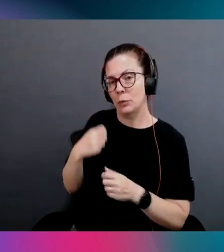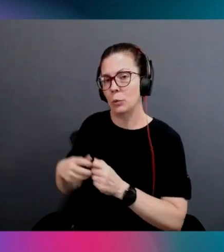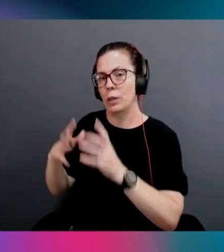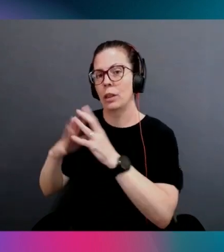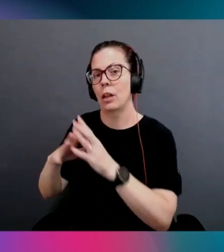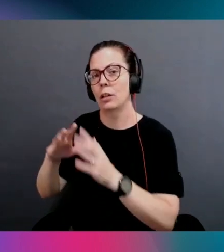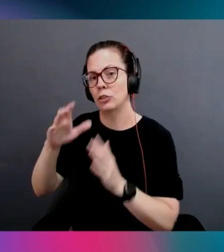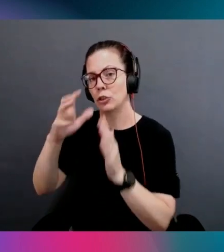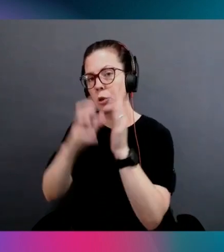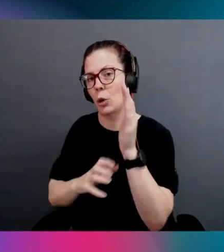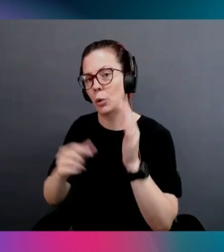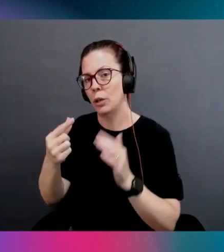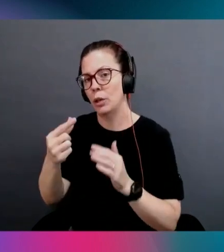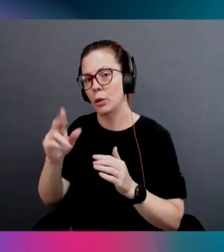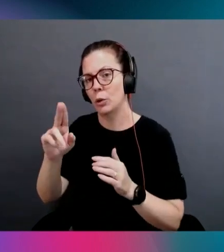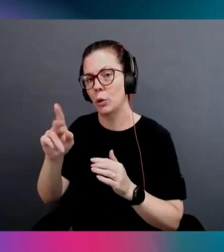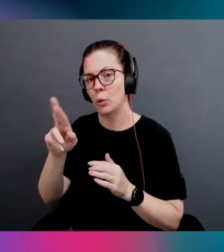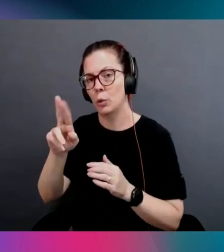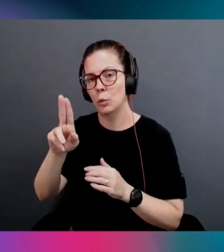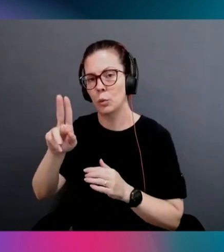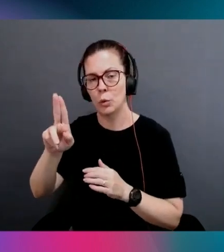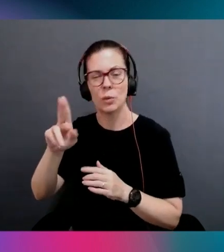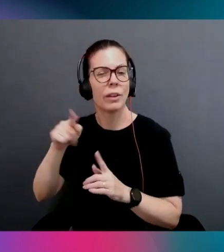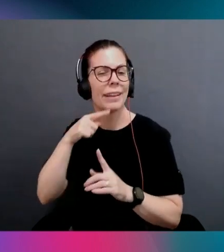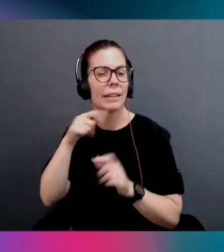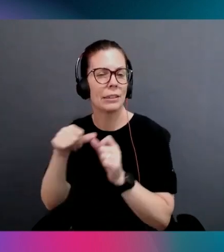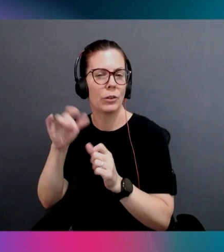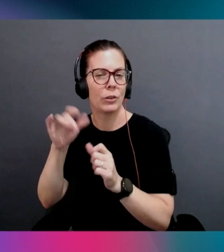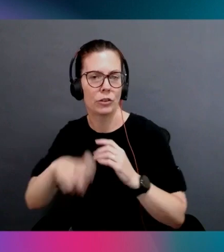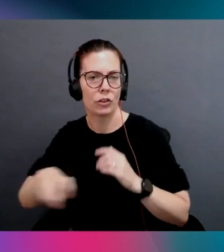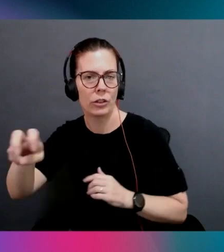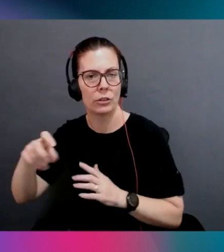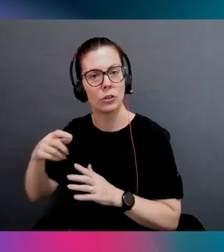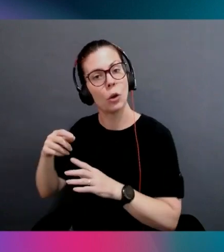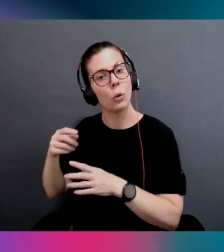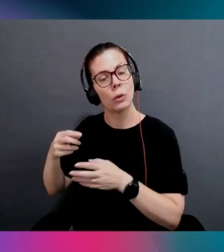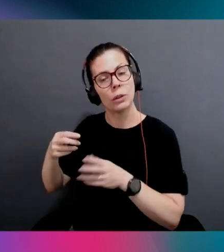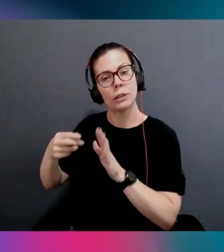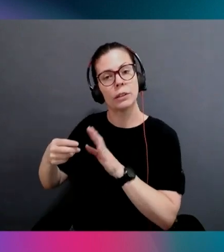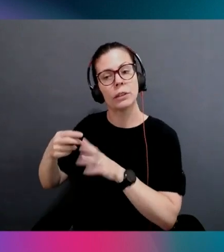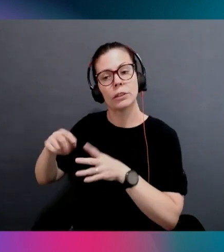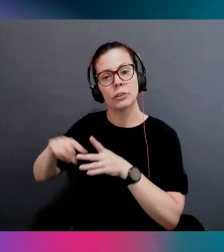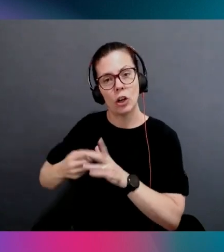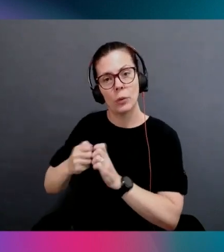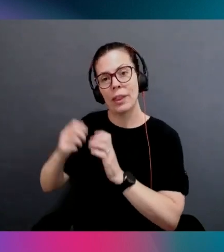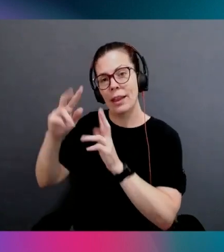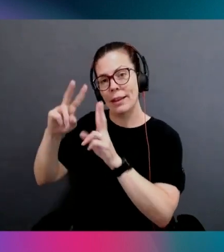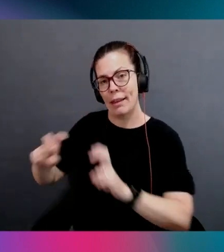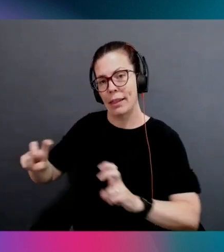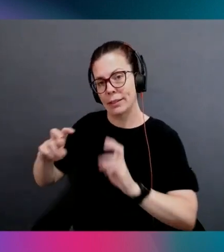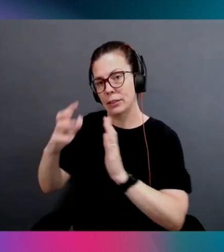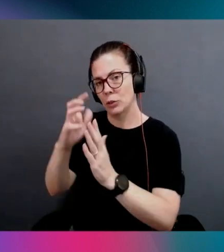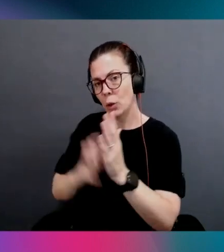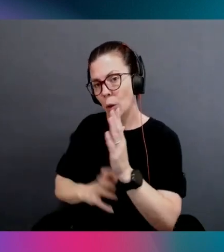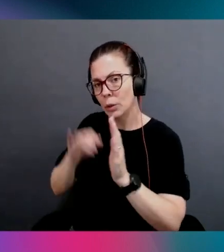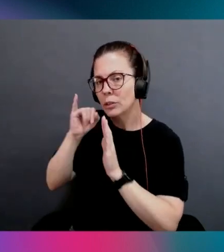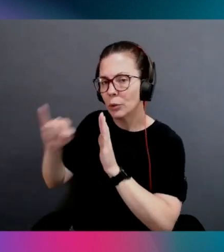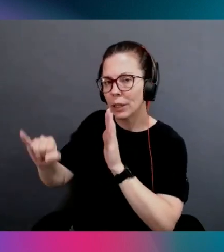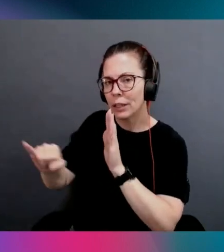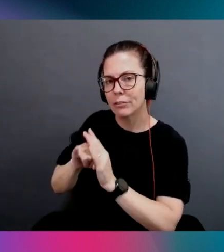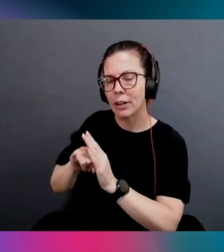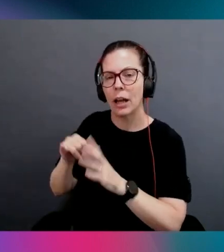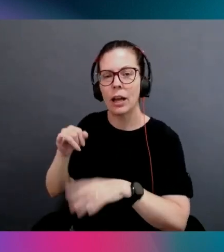is a continuation of that journey where we started with code reviews. We started with analysis of the code to identify kind of, you know, runtime kind